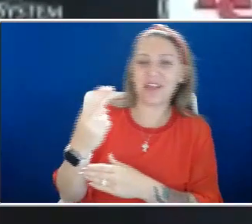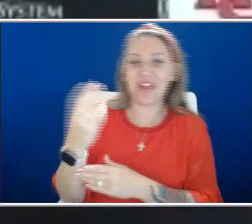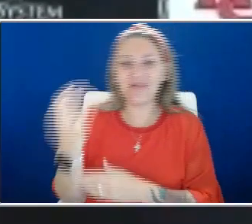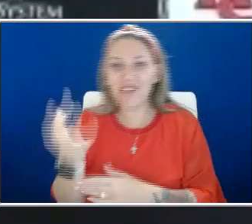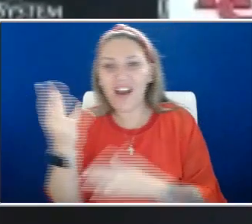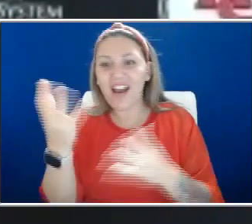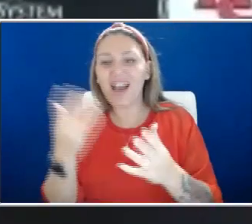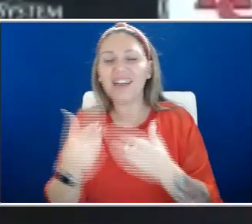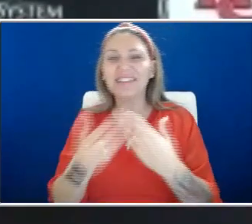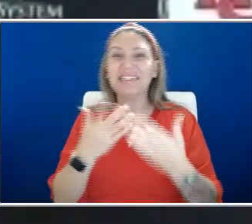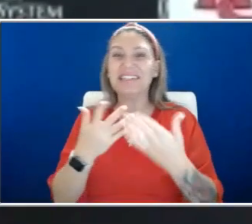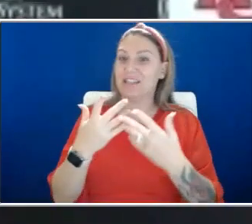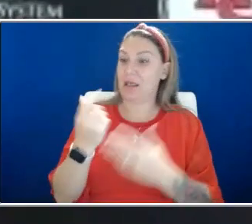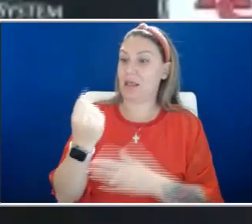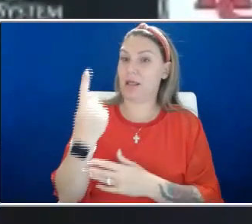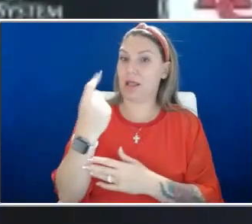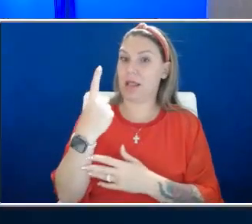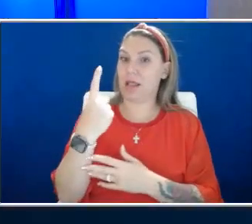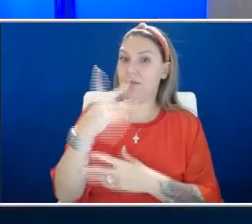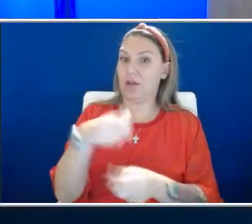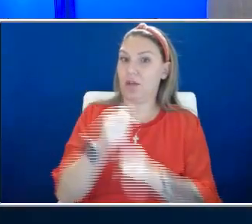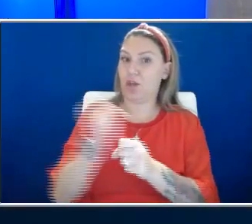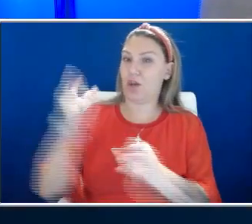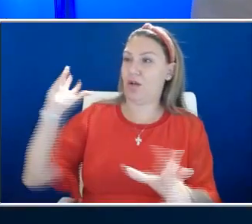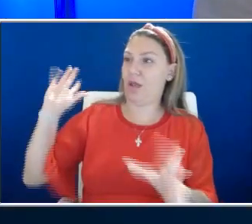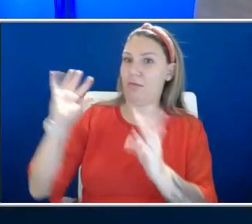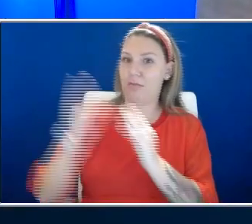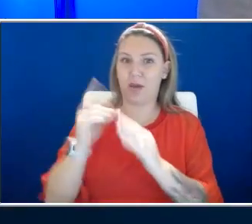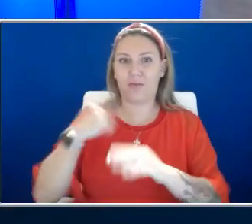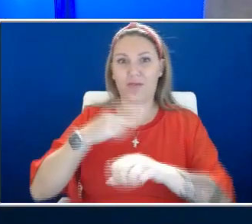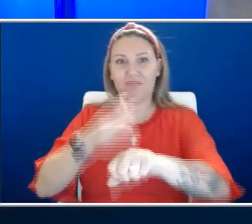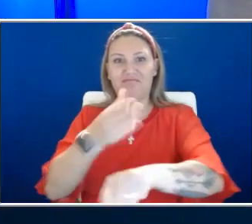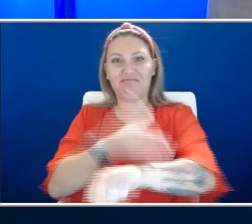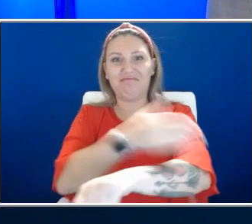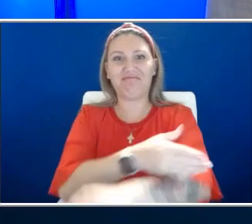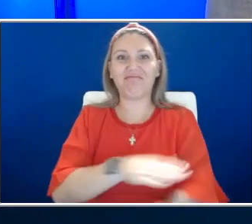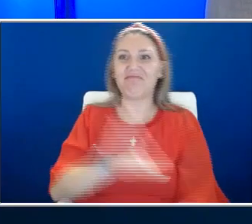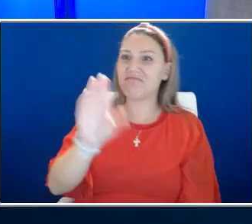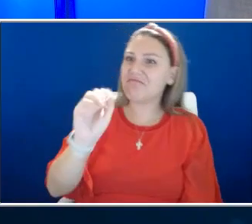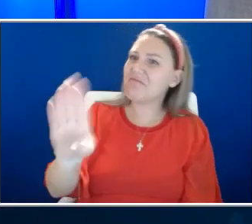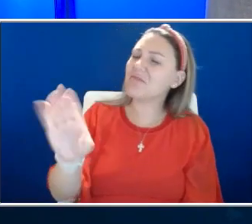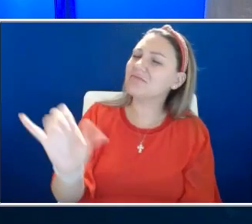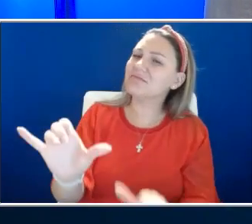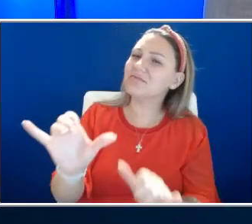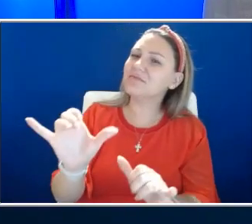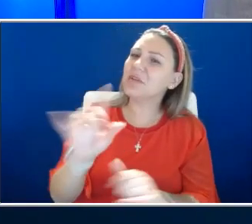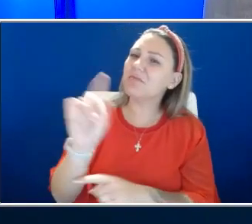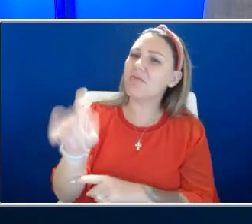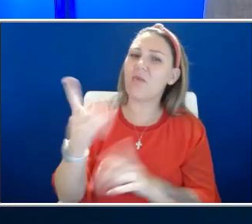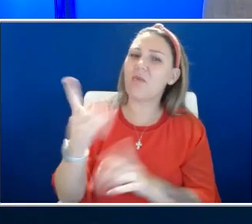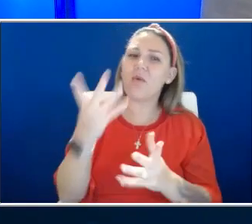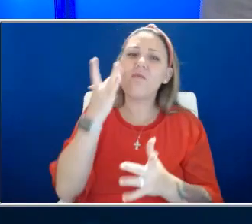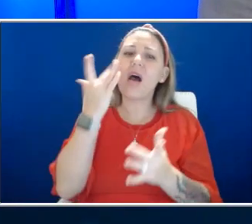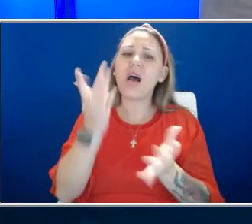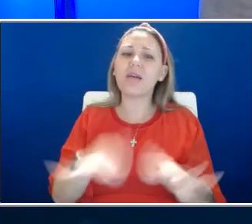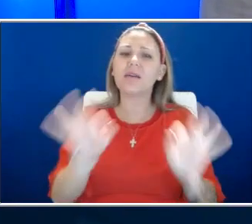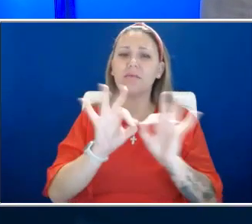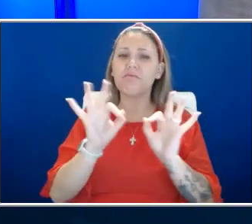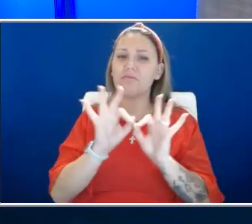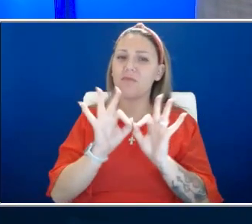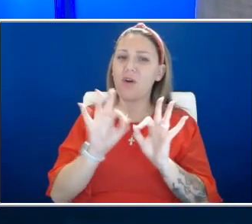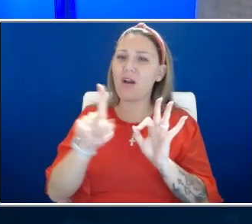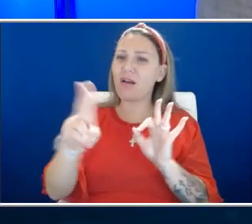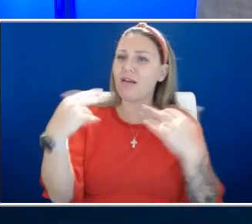now, we've each gotten better and better at it. Bob, same question to you. Why is it so important for the University of Kansas Health System to